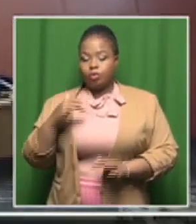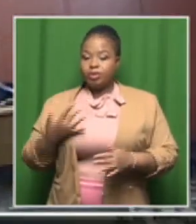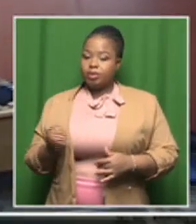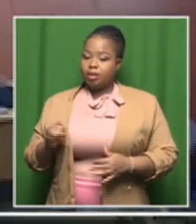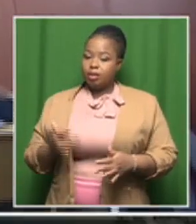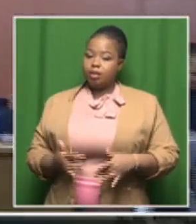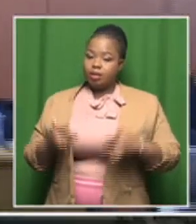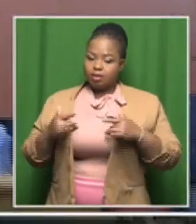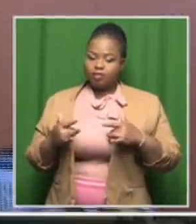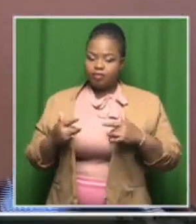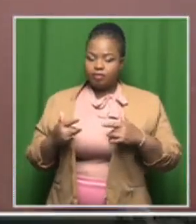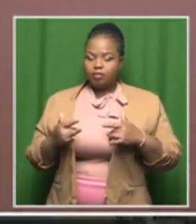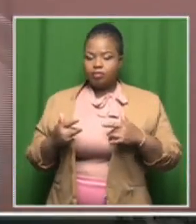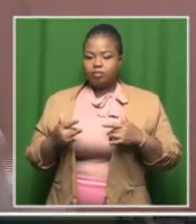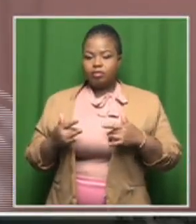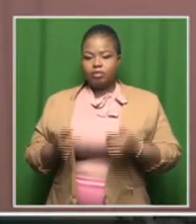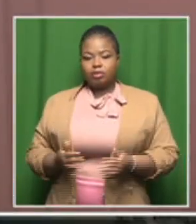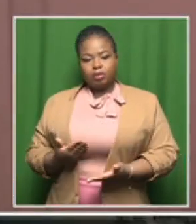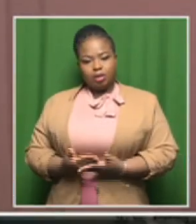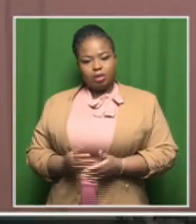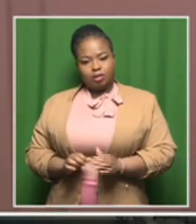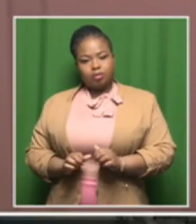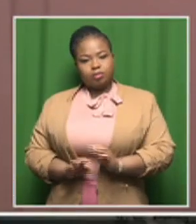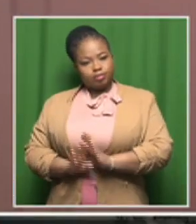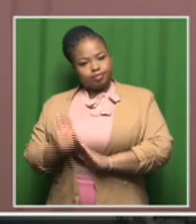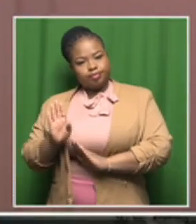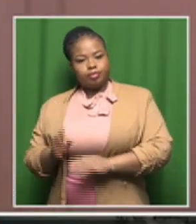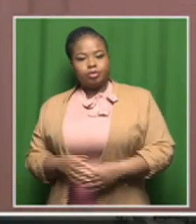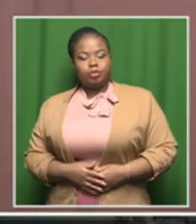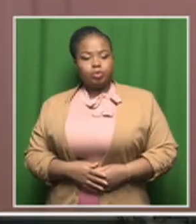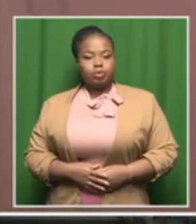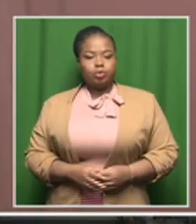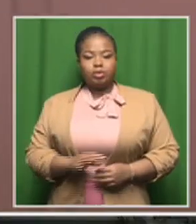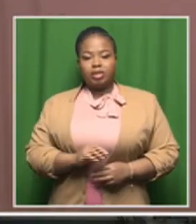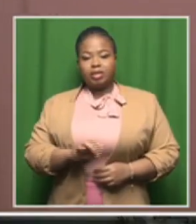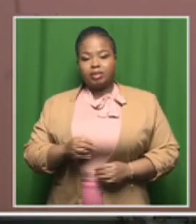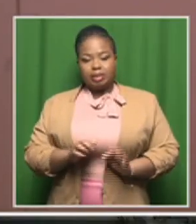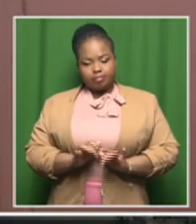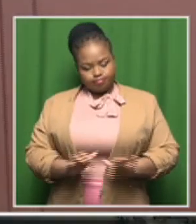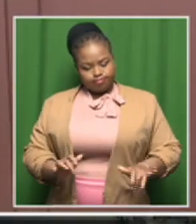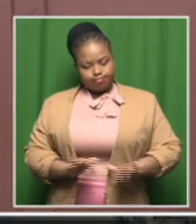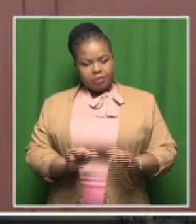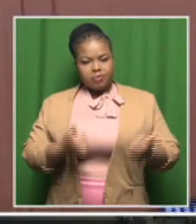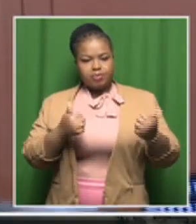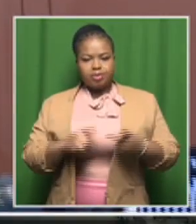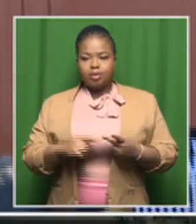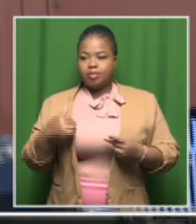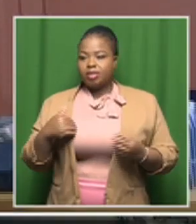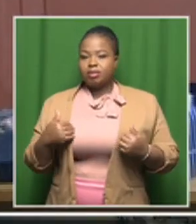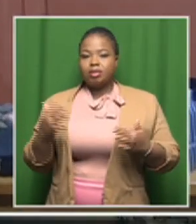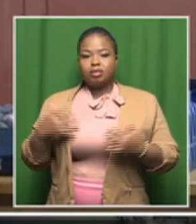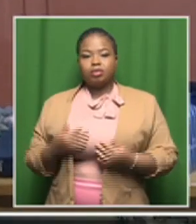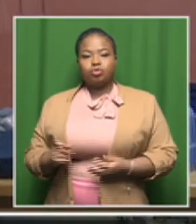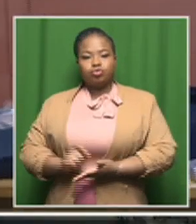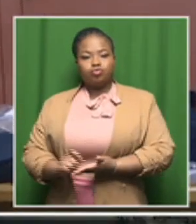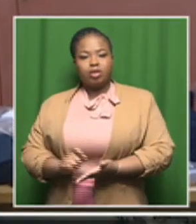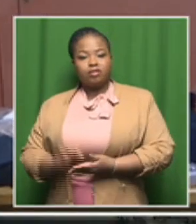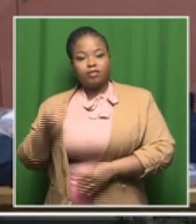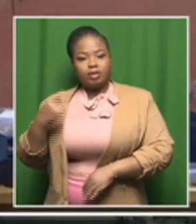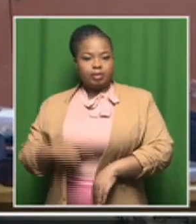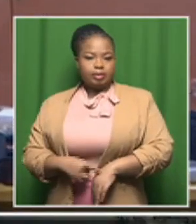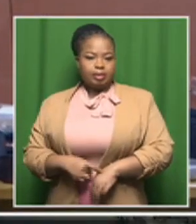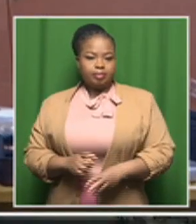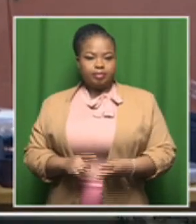behind were better people. Tessie became a great pianist. I started writing for the first time. My father